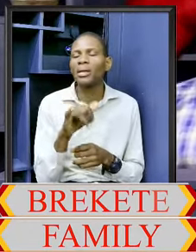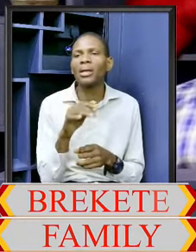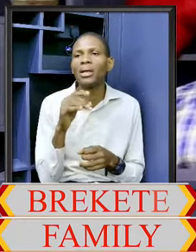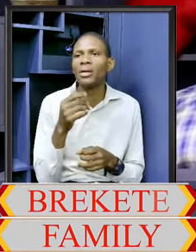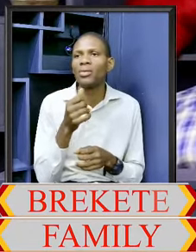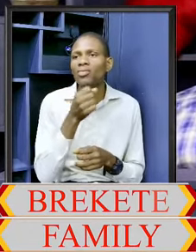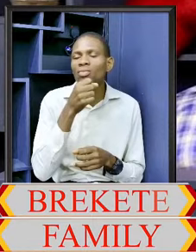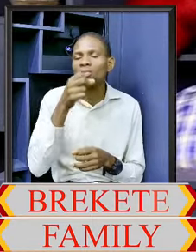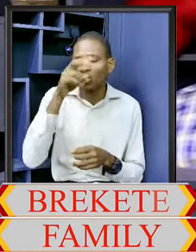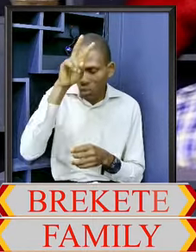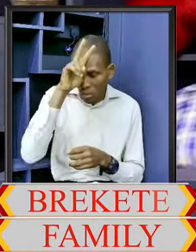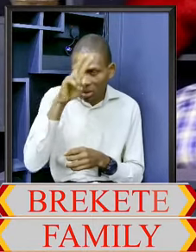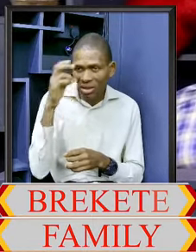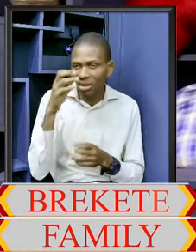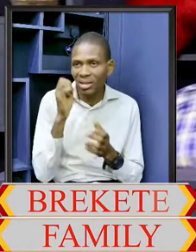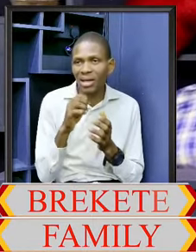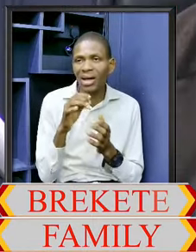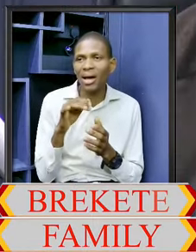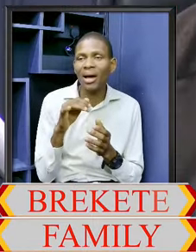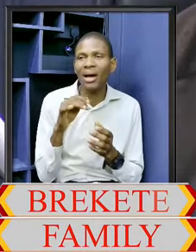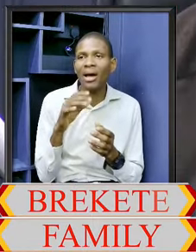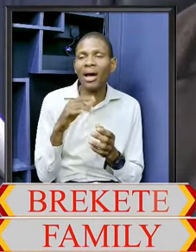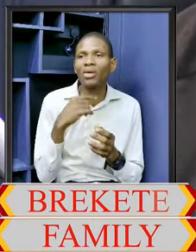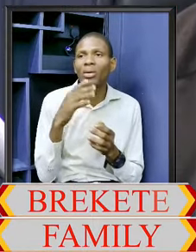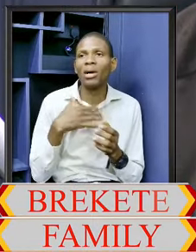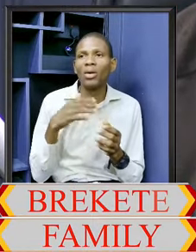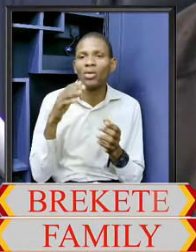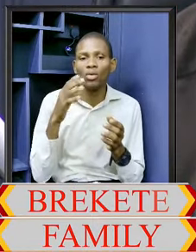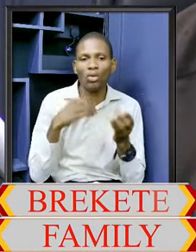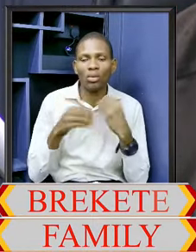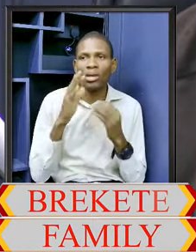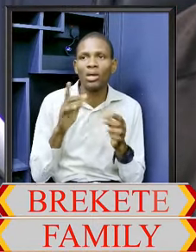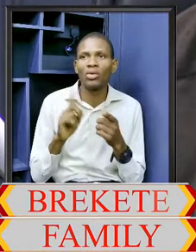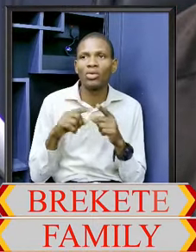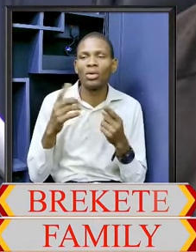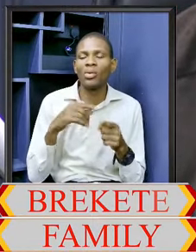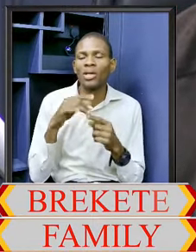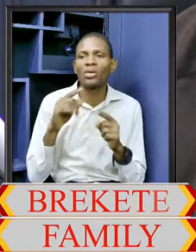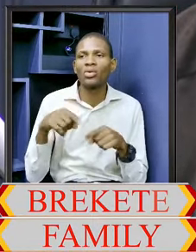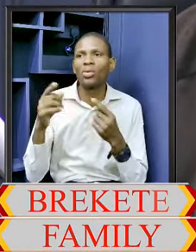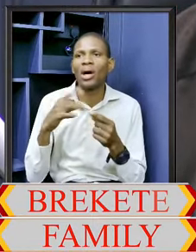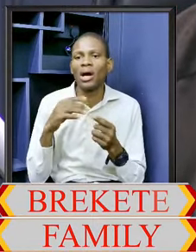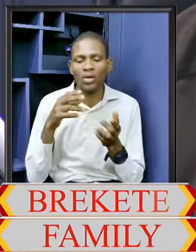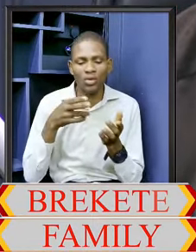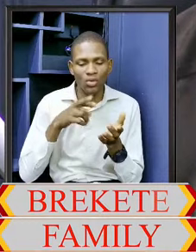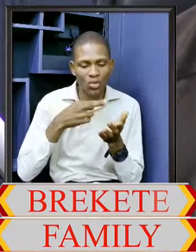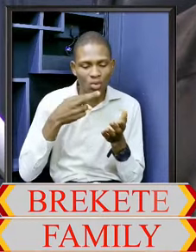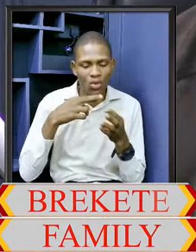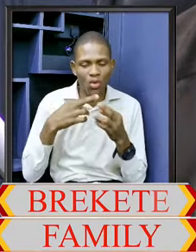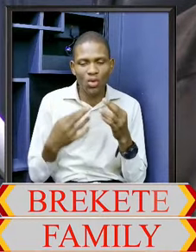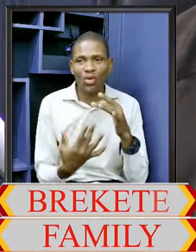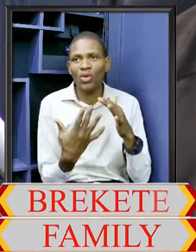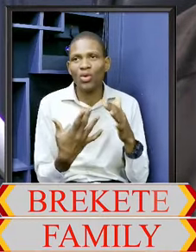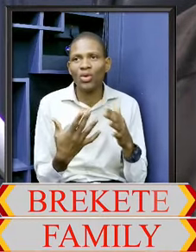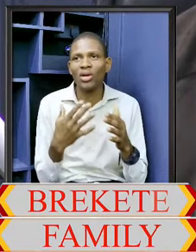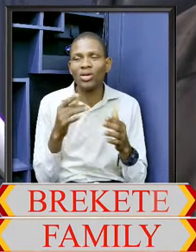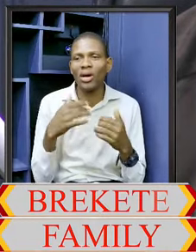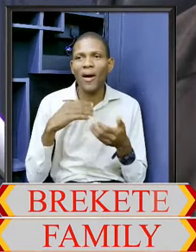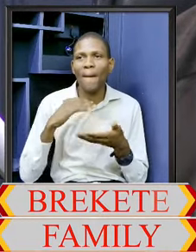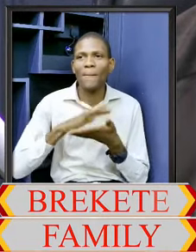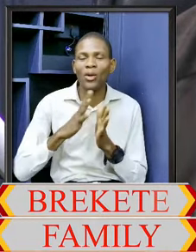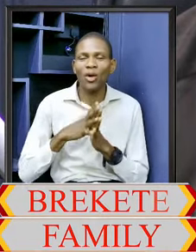For chicken? And, yes. He said, and he said my customers will come and buy it when they go and roast their chicken. Once you eat it, you don't become their